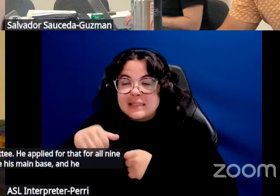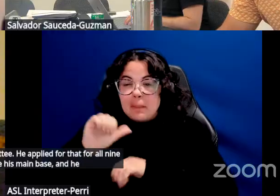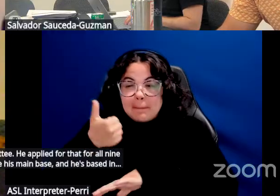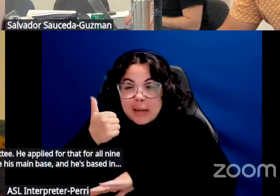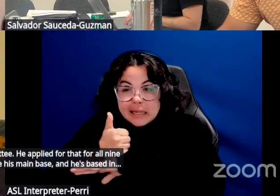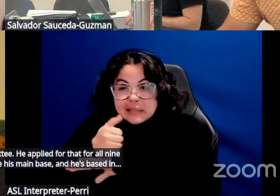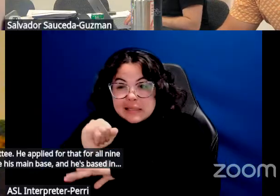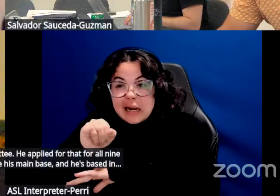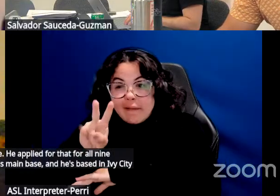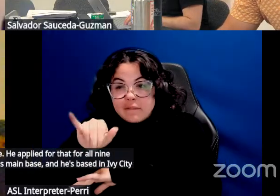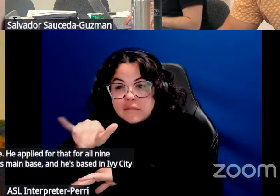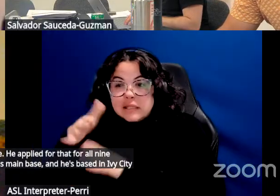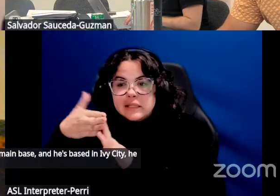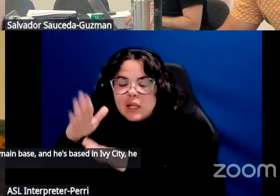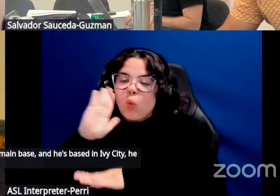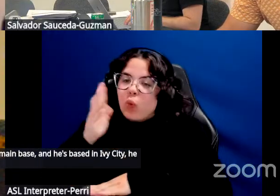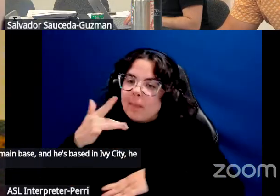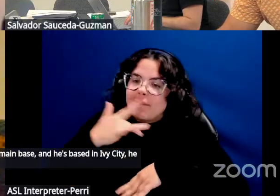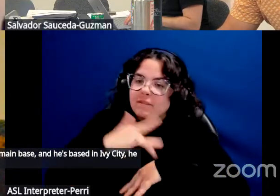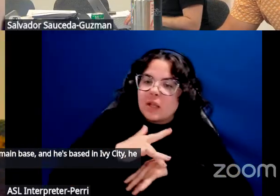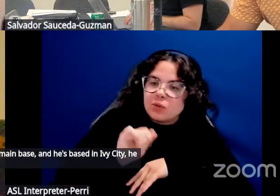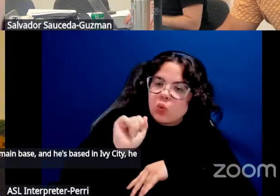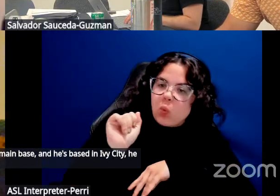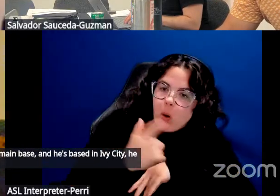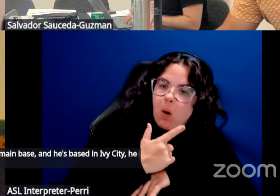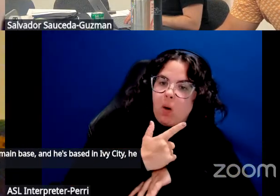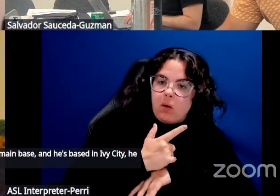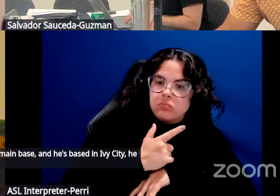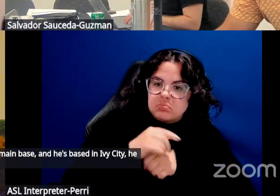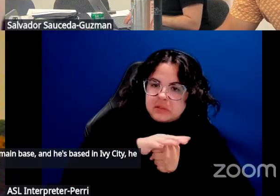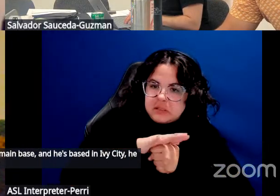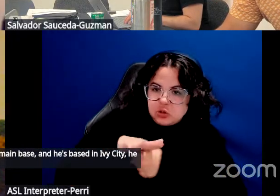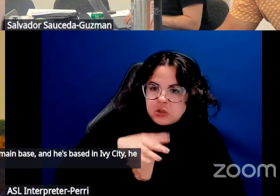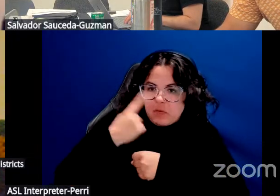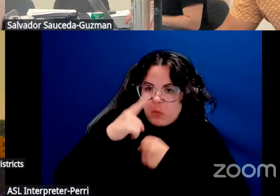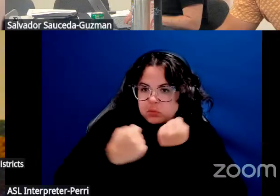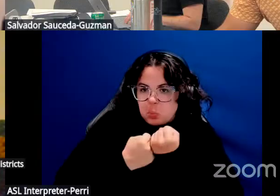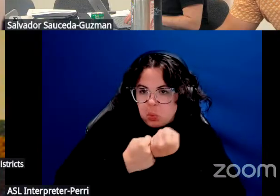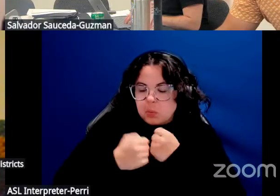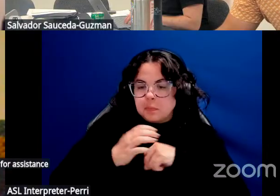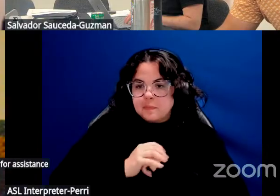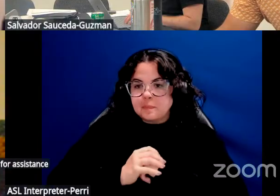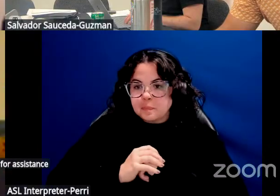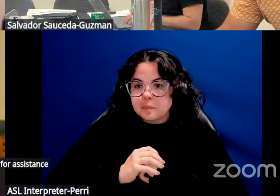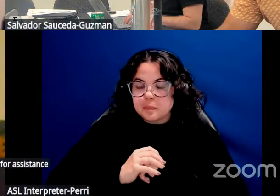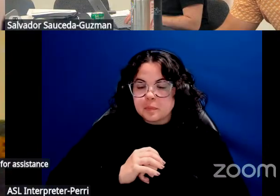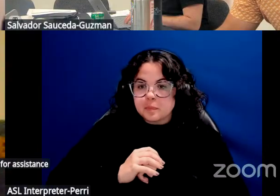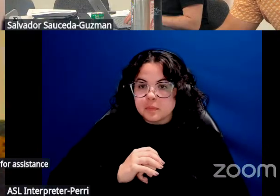City, he will be available to all single-member districts for assistance.